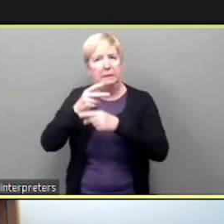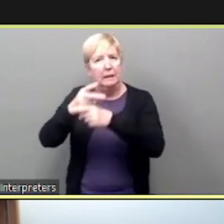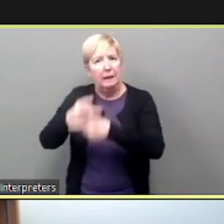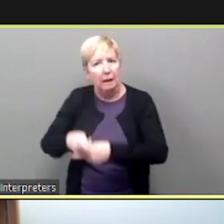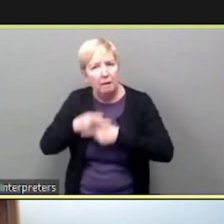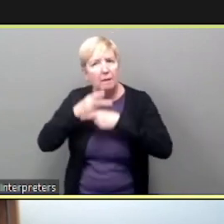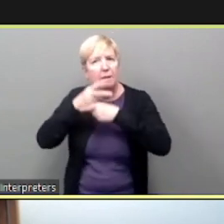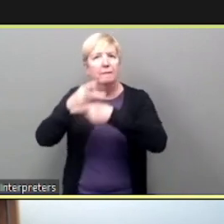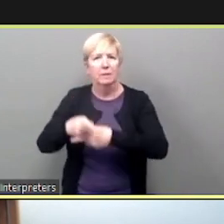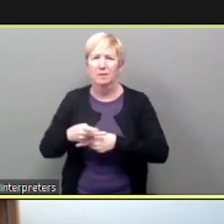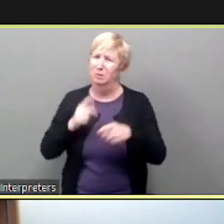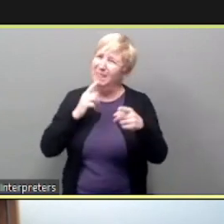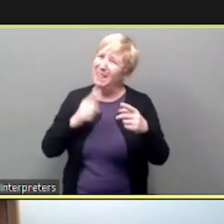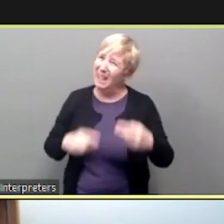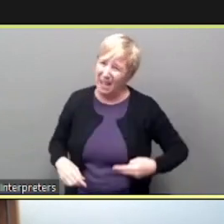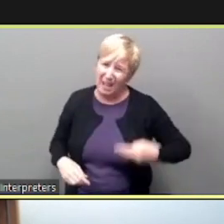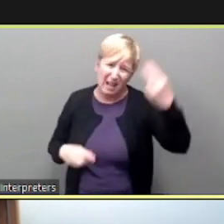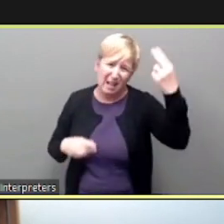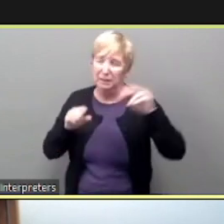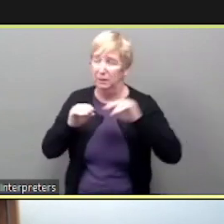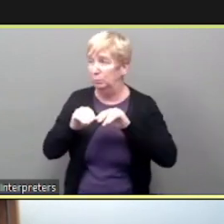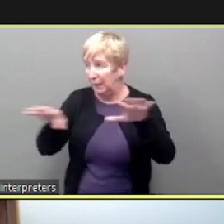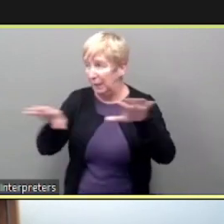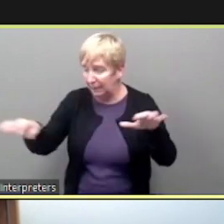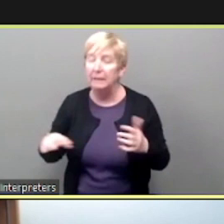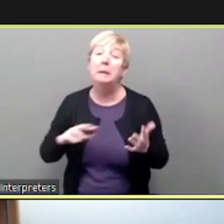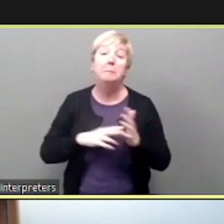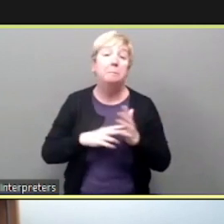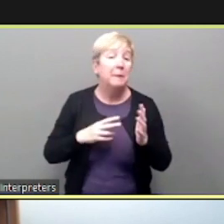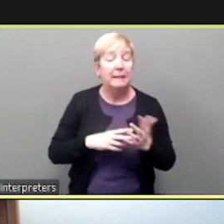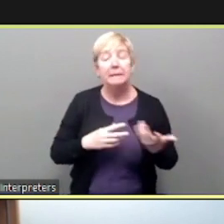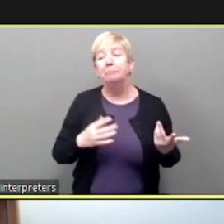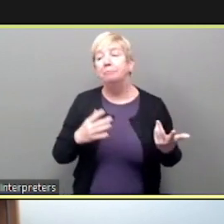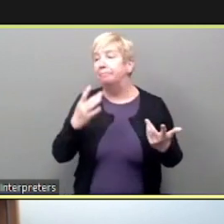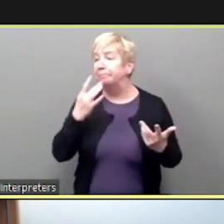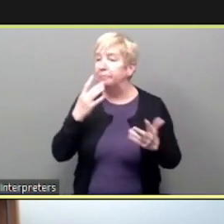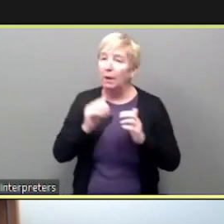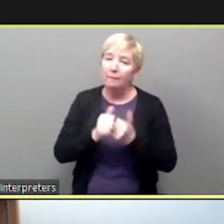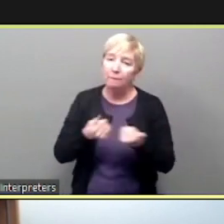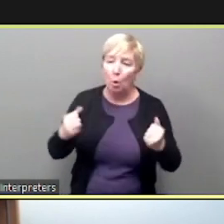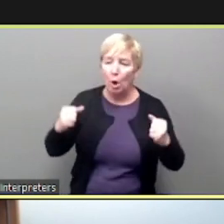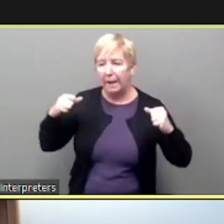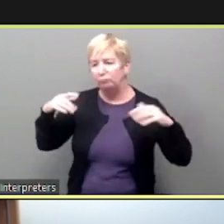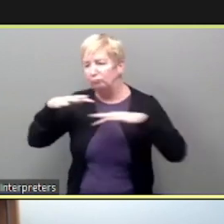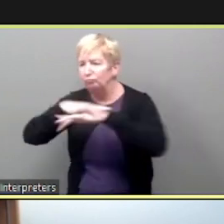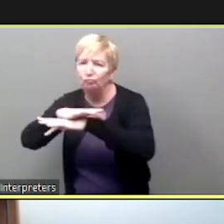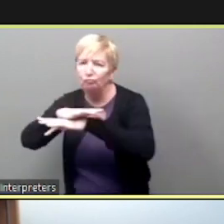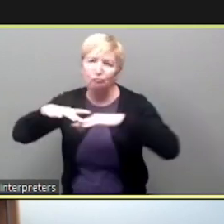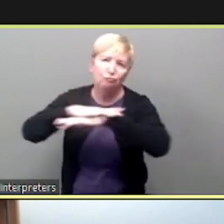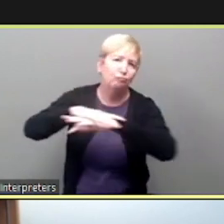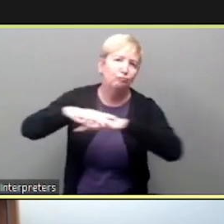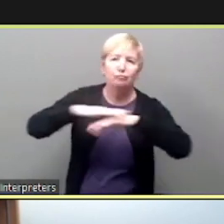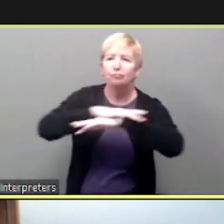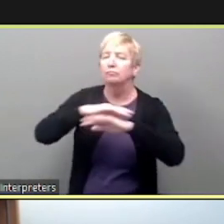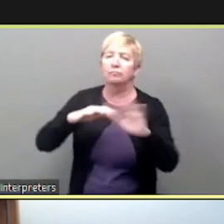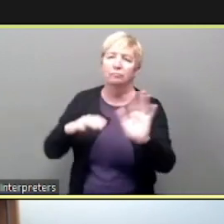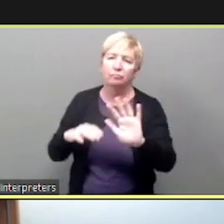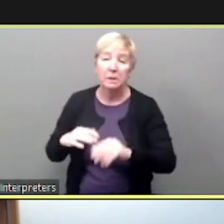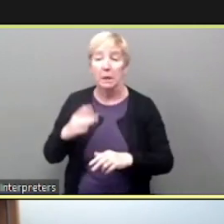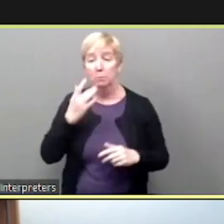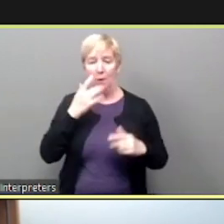with numbers like this. And this means avoiding crowds, trying to take activities outdoors instead of